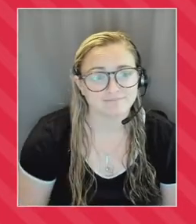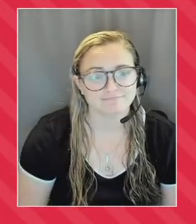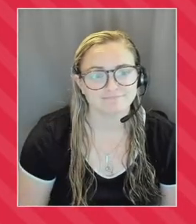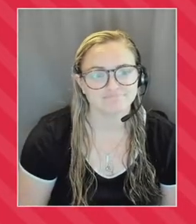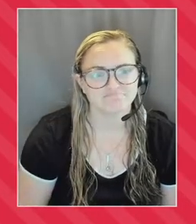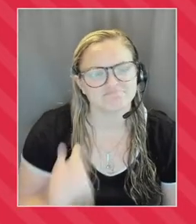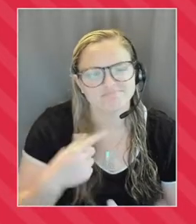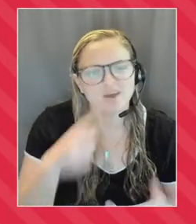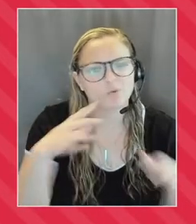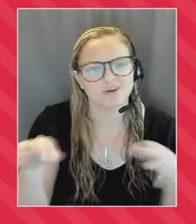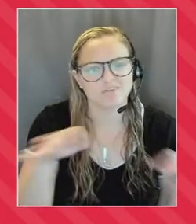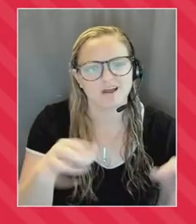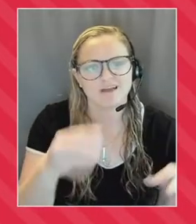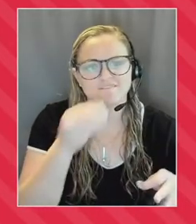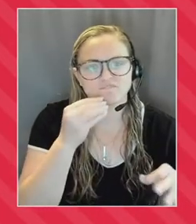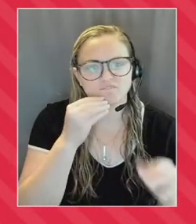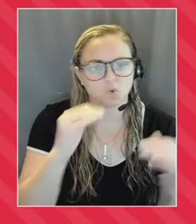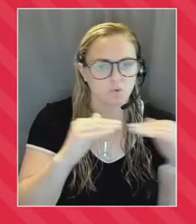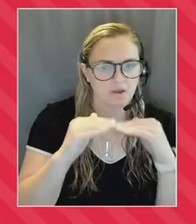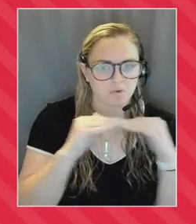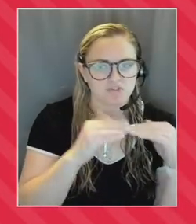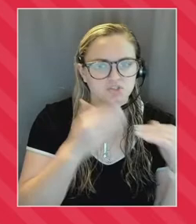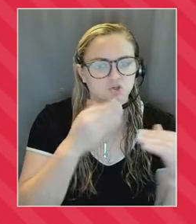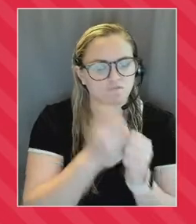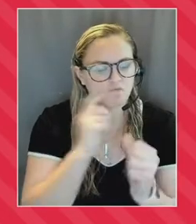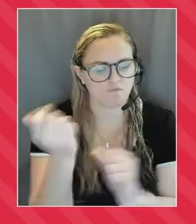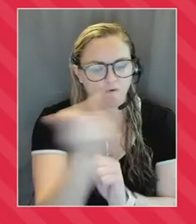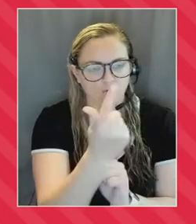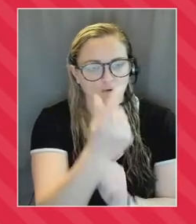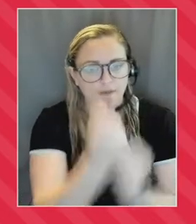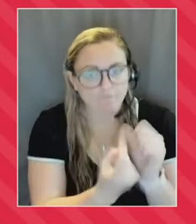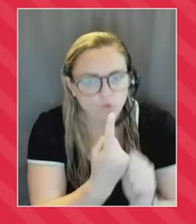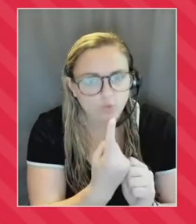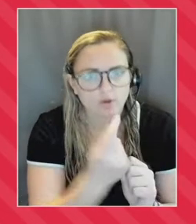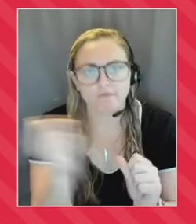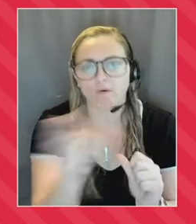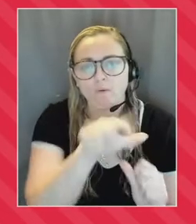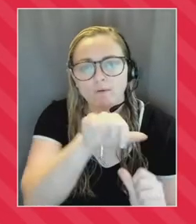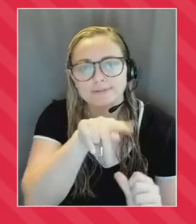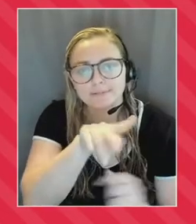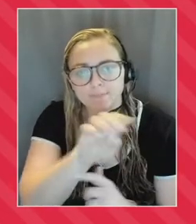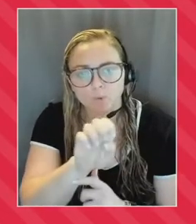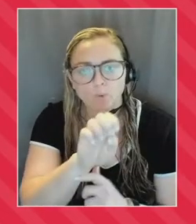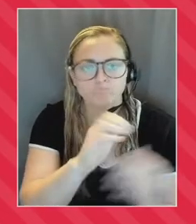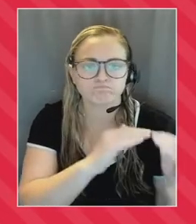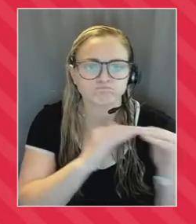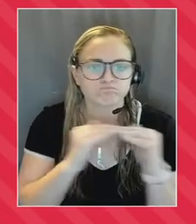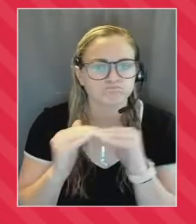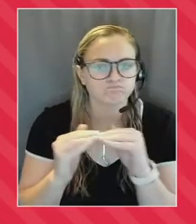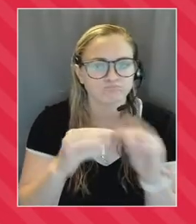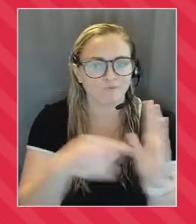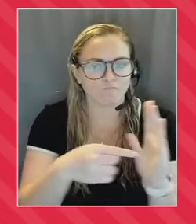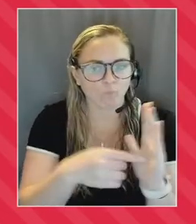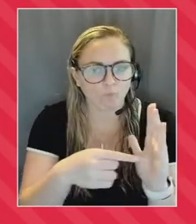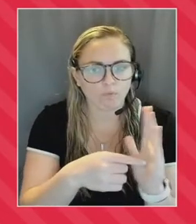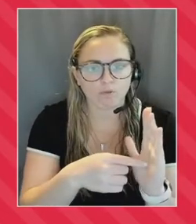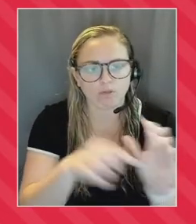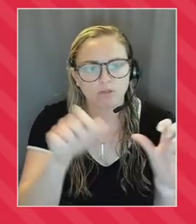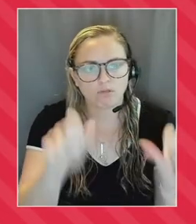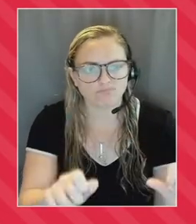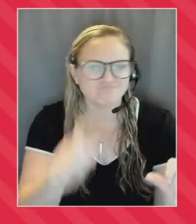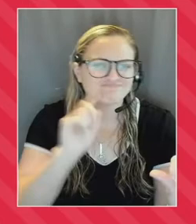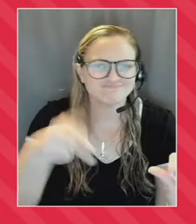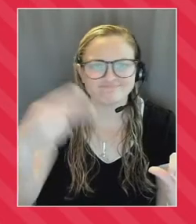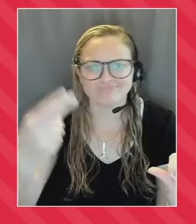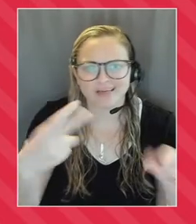define food equity as good food for all. It's about everyone in every zip code across the country having affordable access to healthy, high